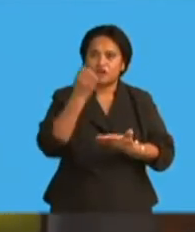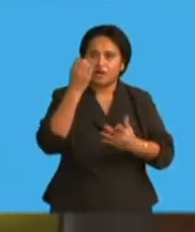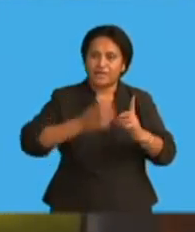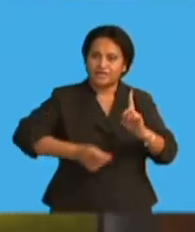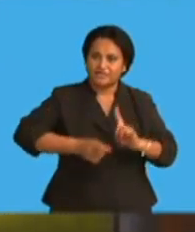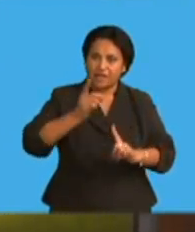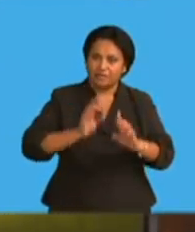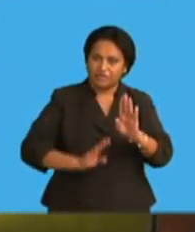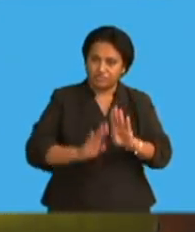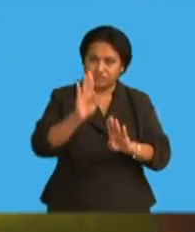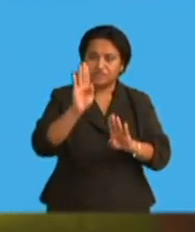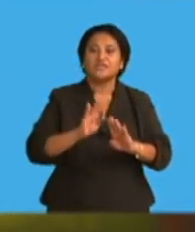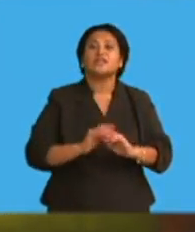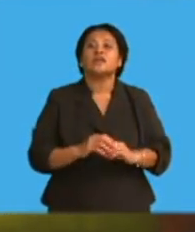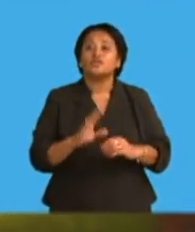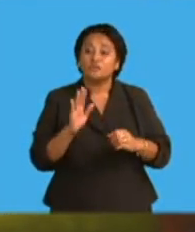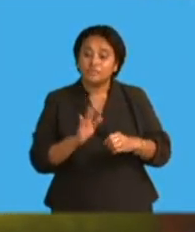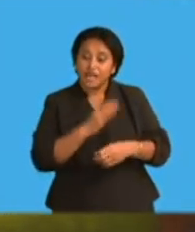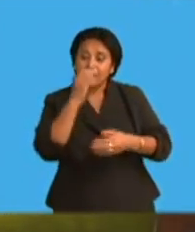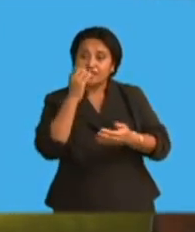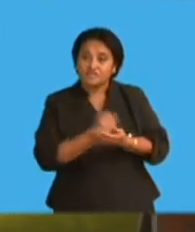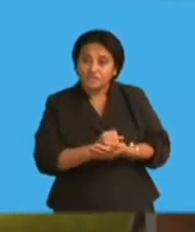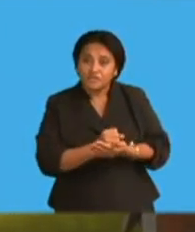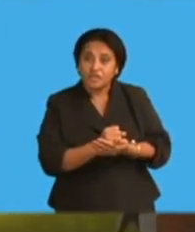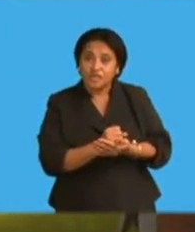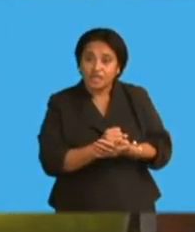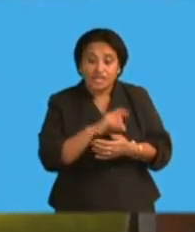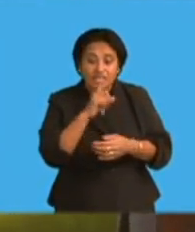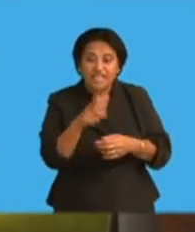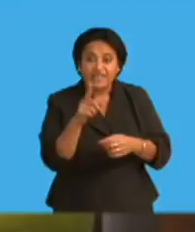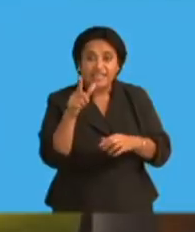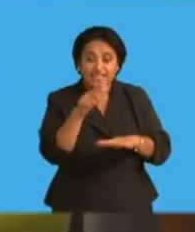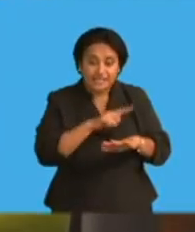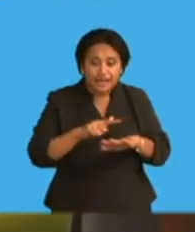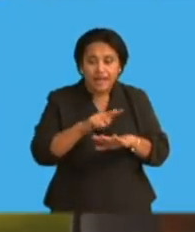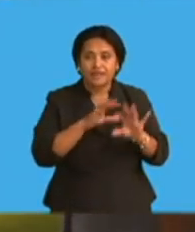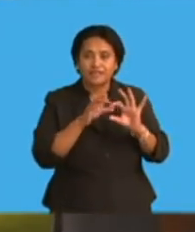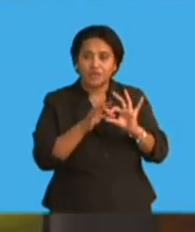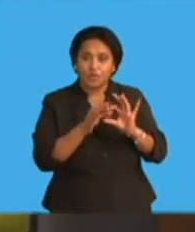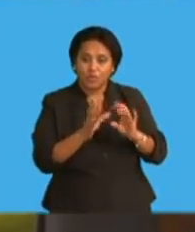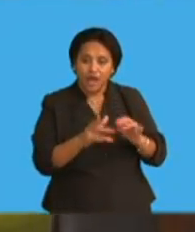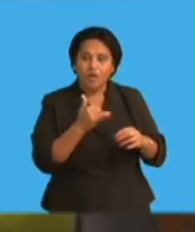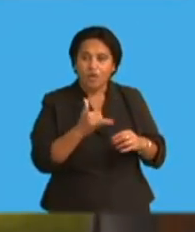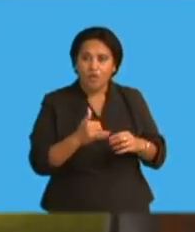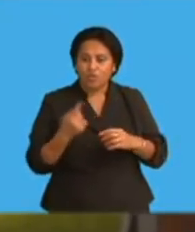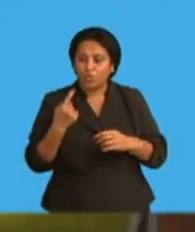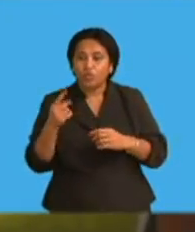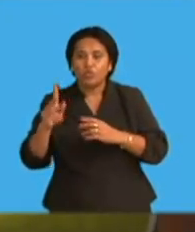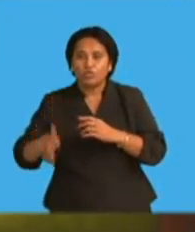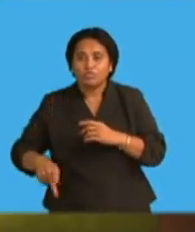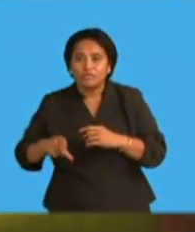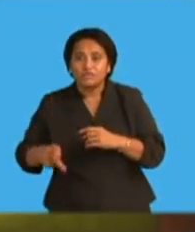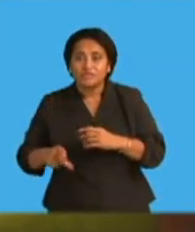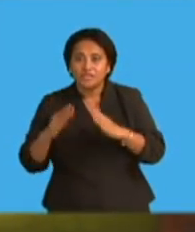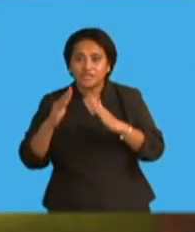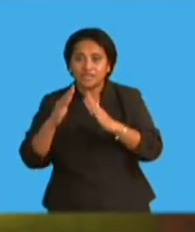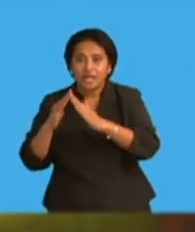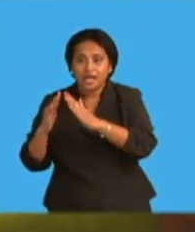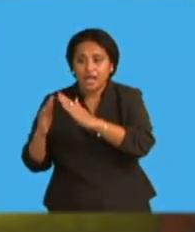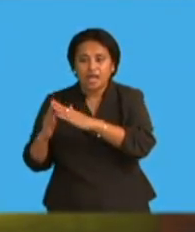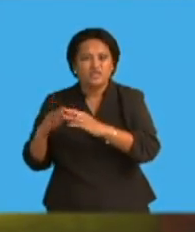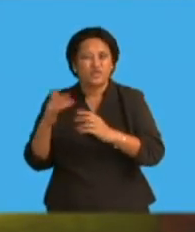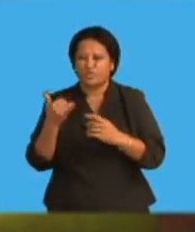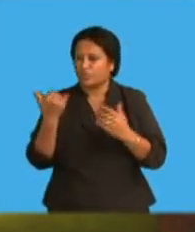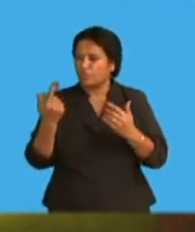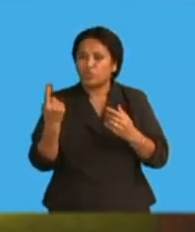to be able to ensure that whether it's the landowner, whether it's the squatter, whether it's the woman, anybody,